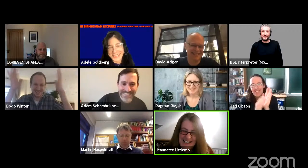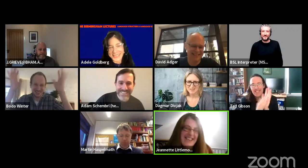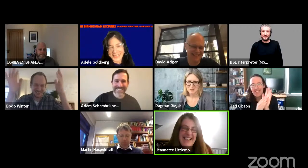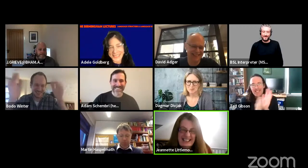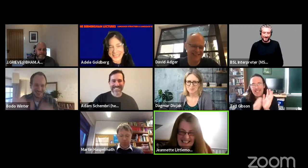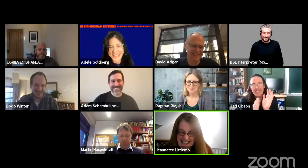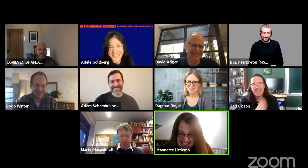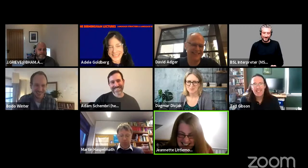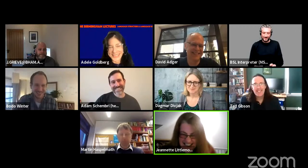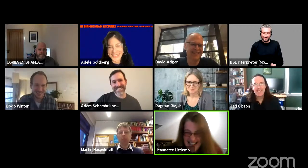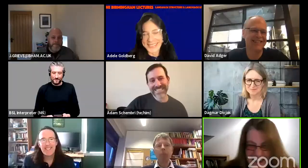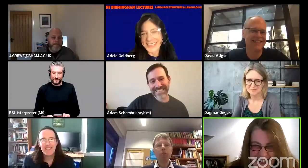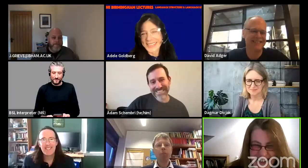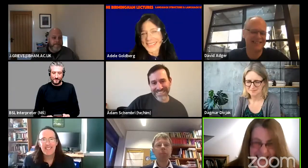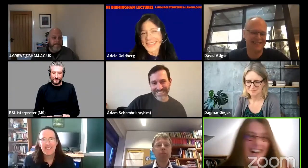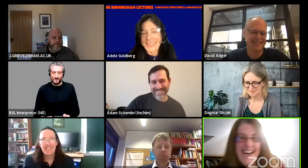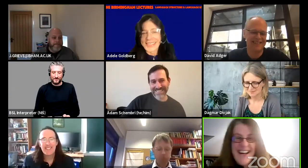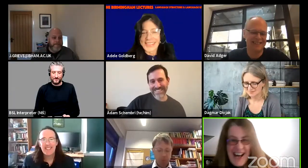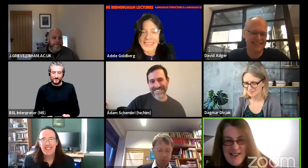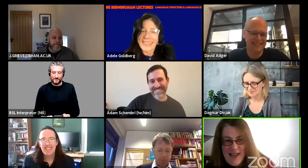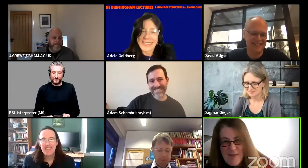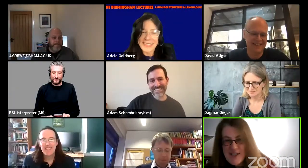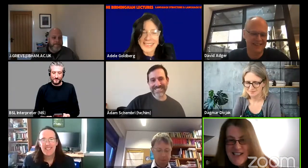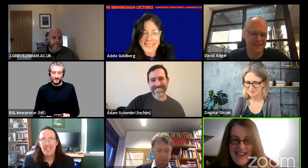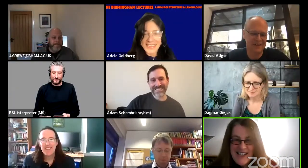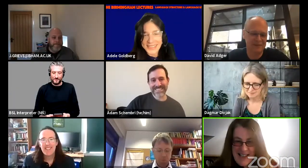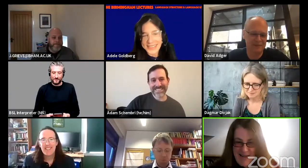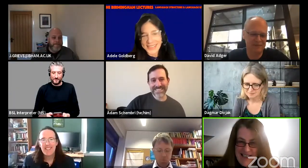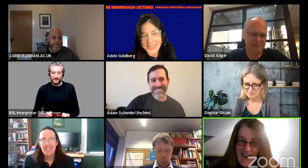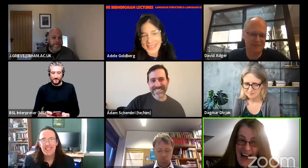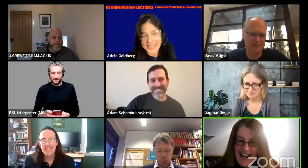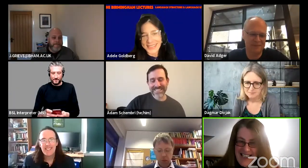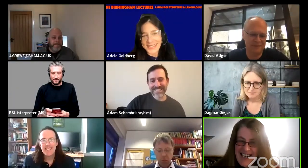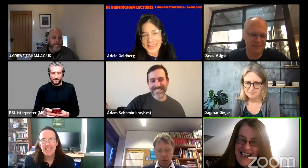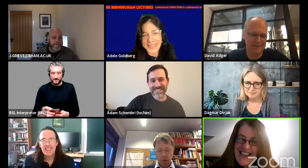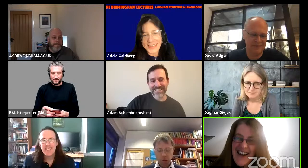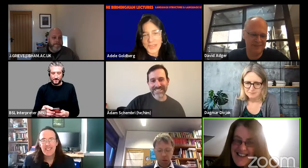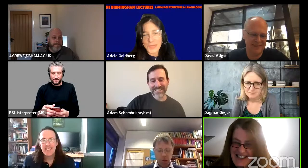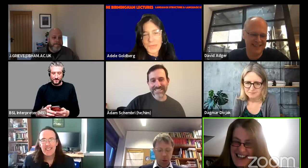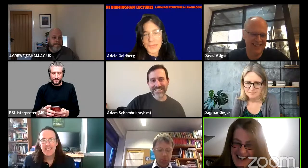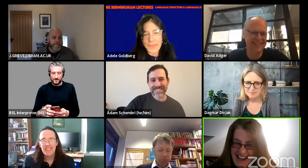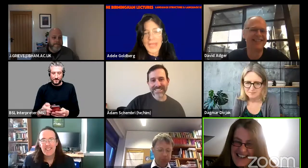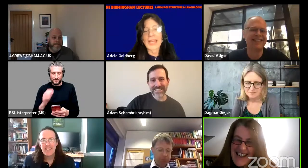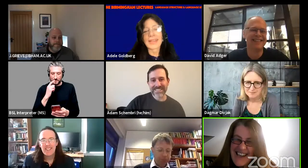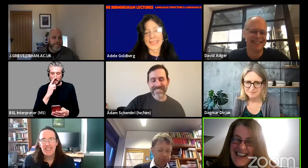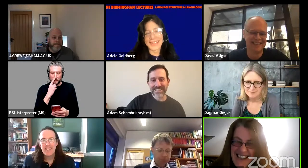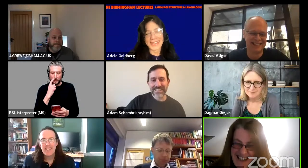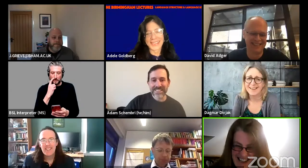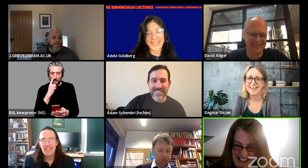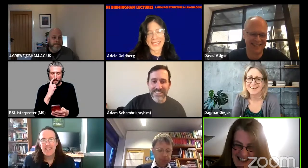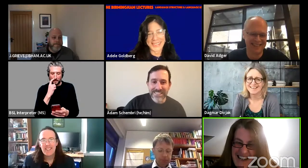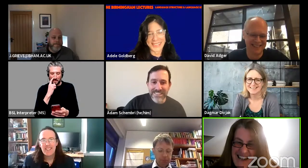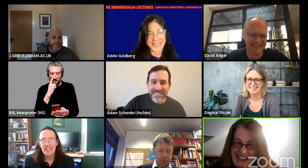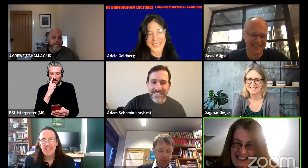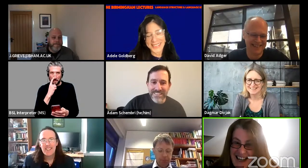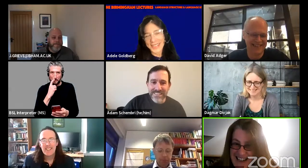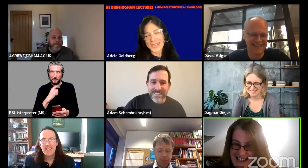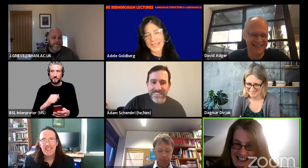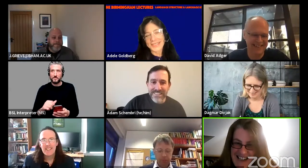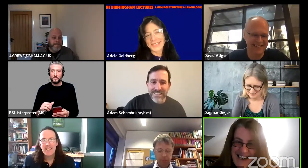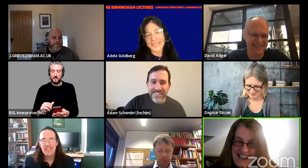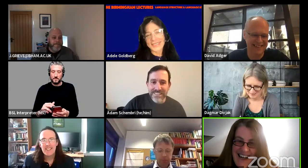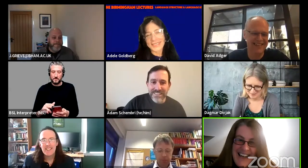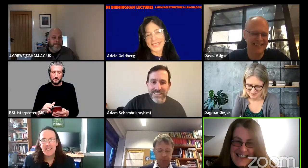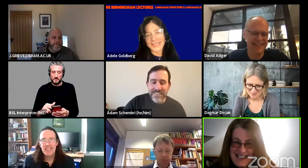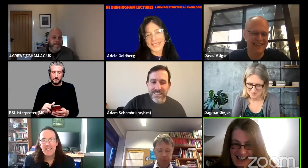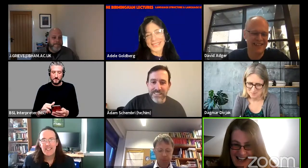So much. Yeah, I think they put the C in so it's not ASS. I was looking at it. It's A